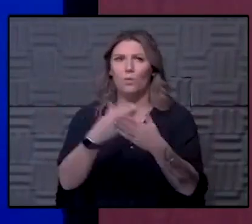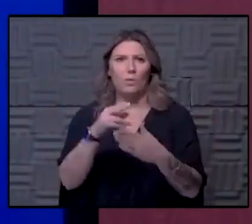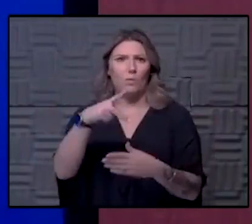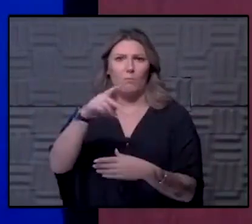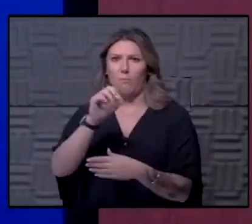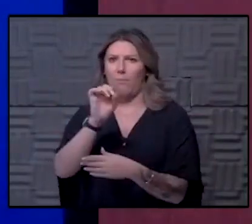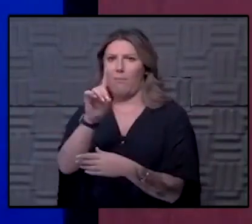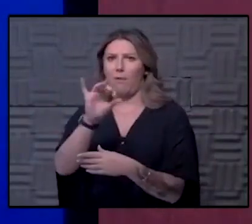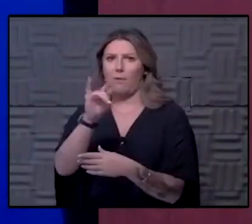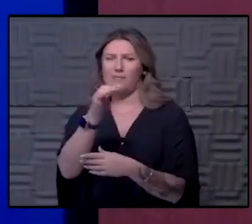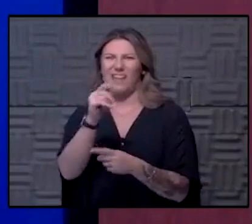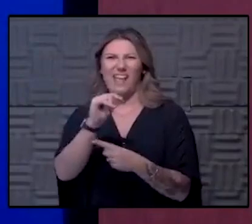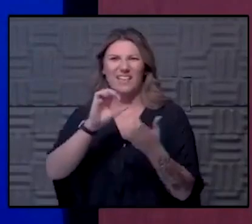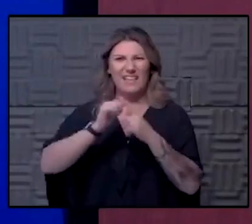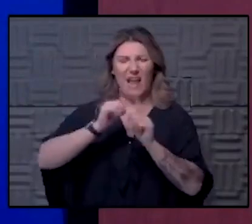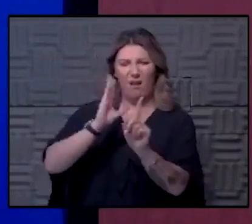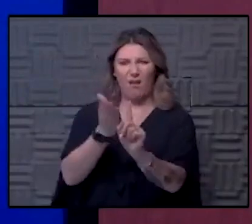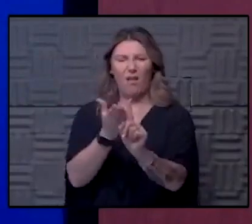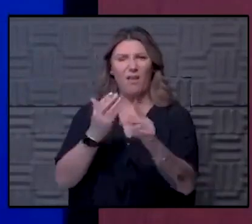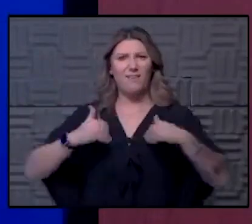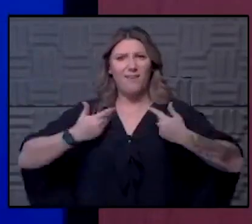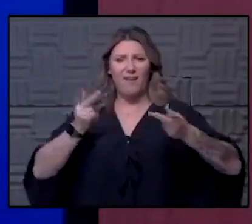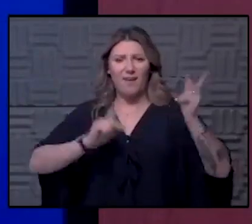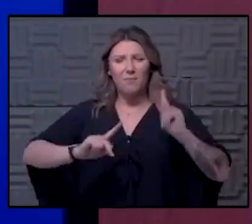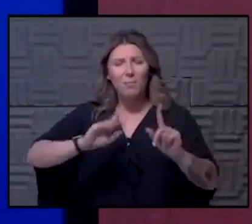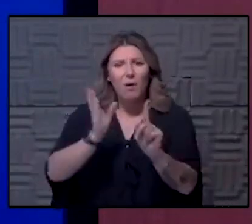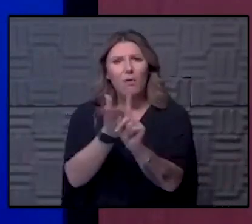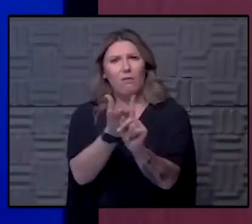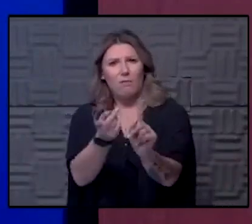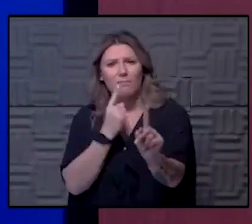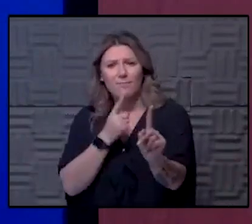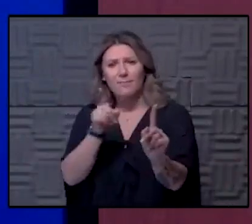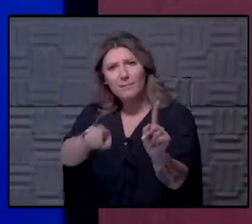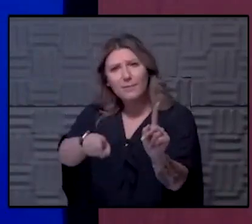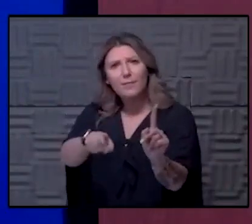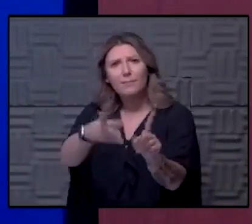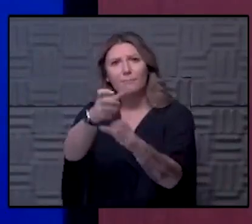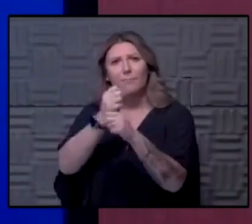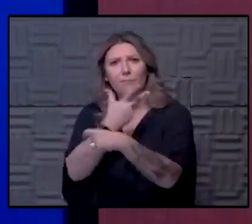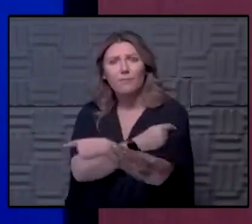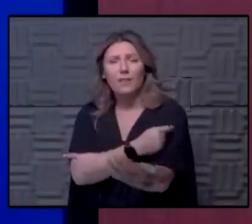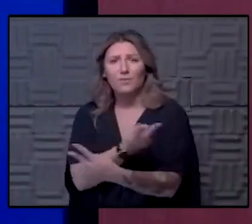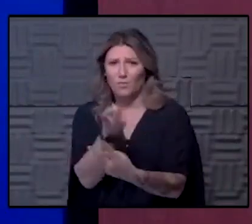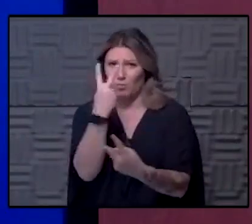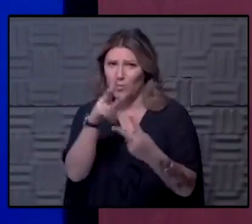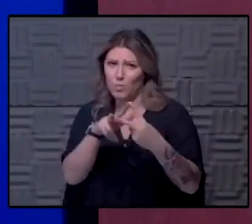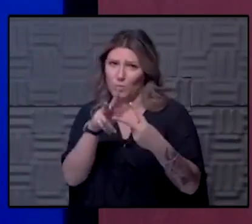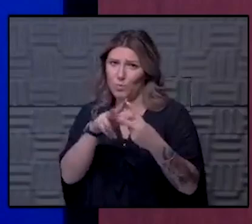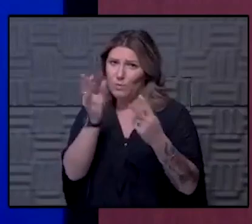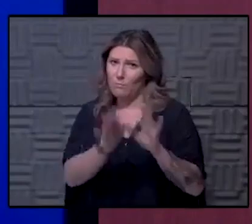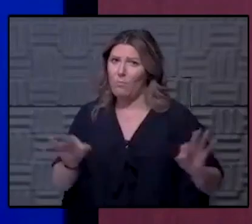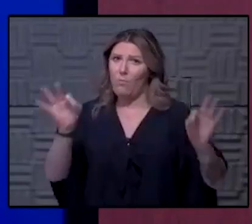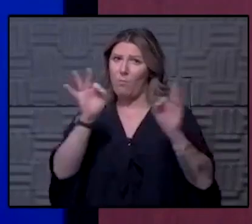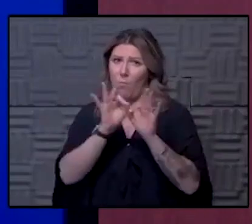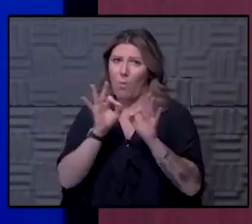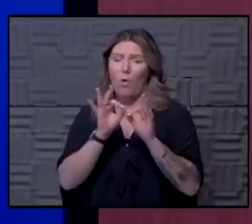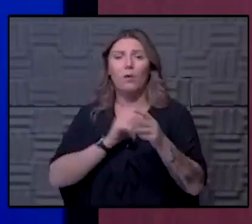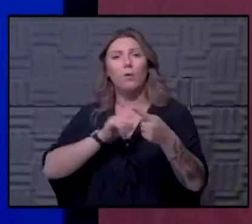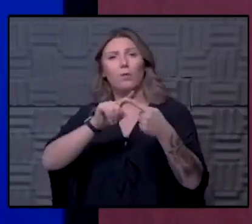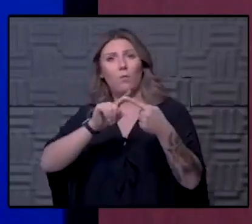do you convince young people to get the vaccine? And they said there really are two key things that you need to stress. One